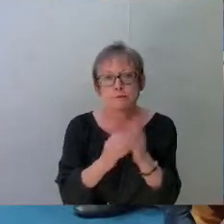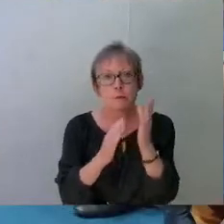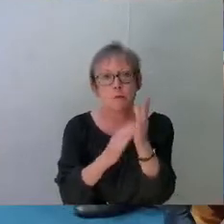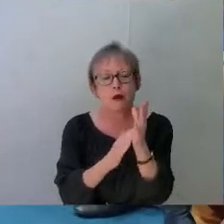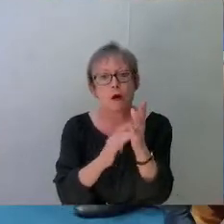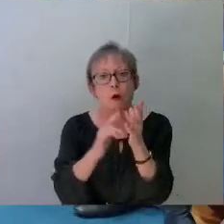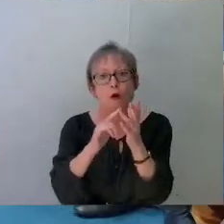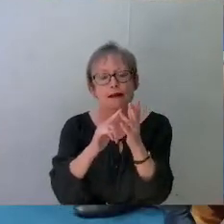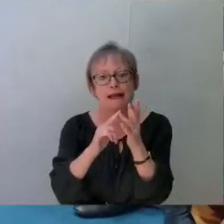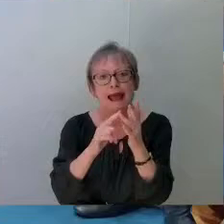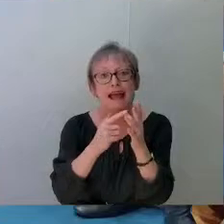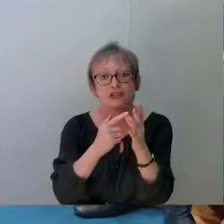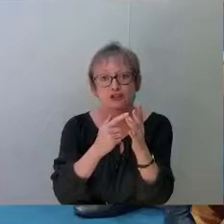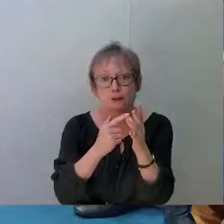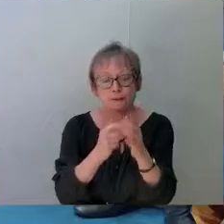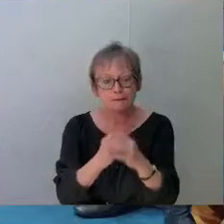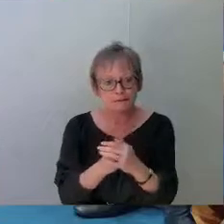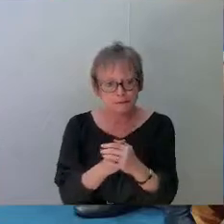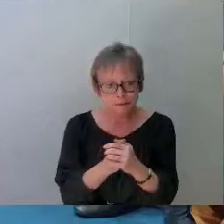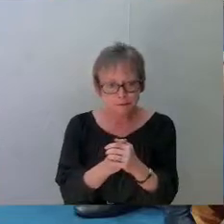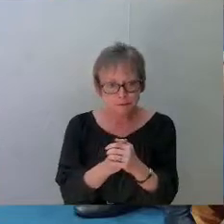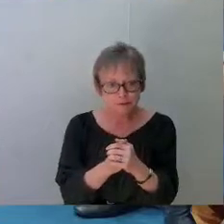Maria Otero Araez.